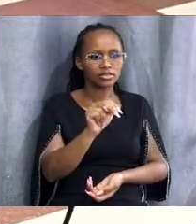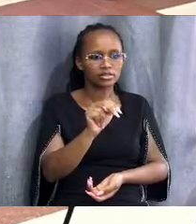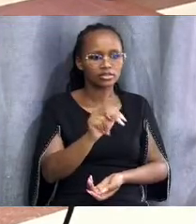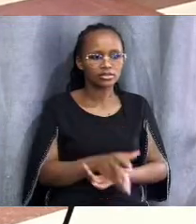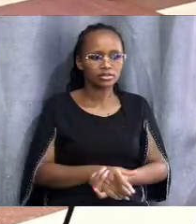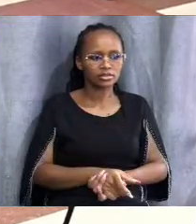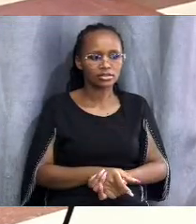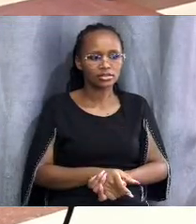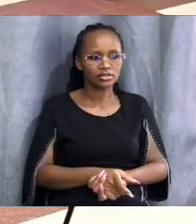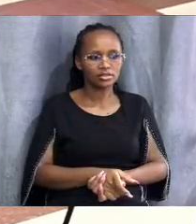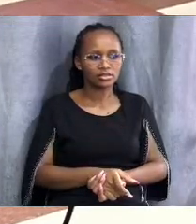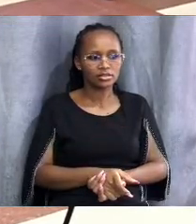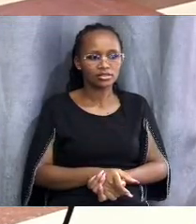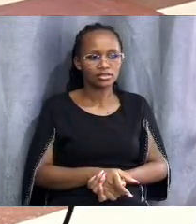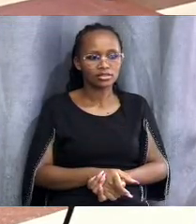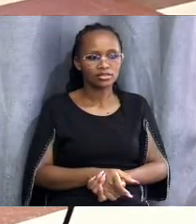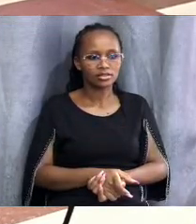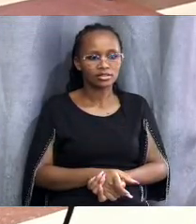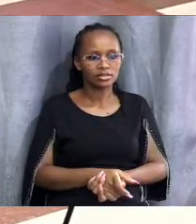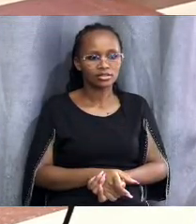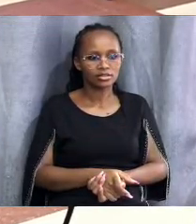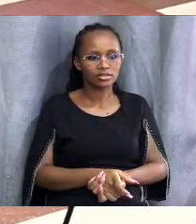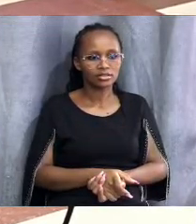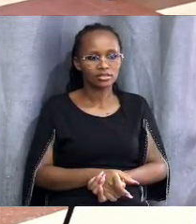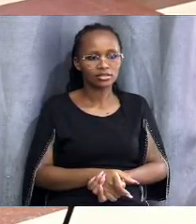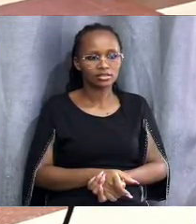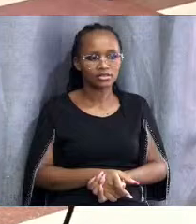she is the shepherd of,